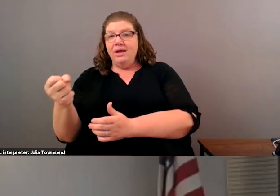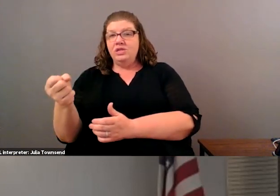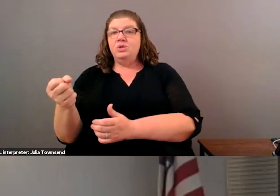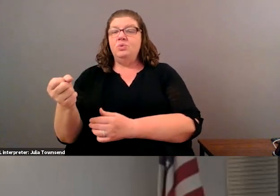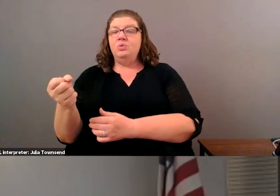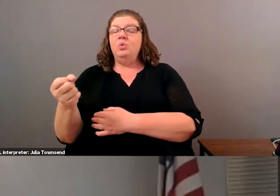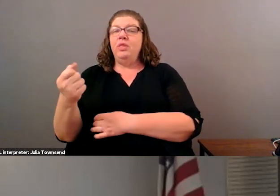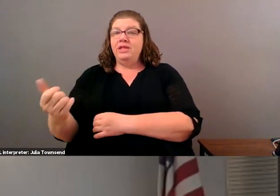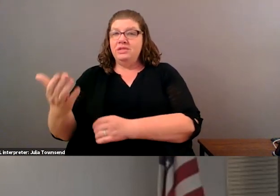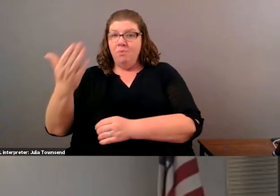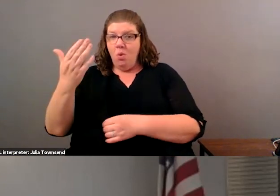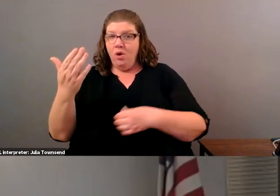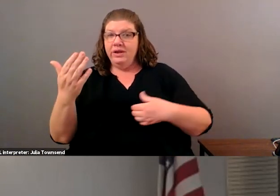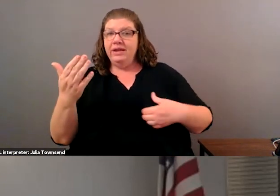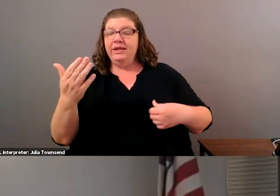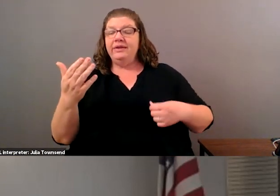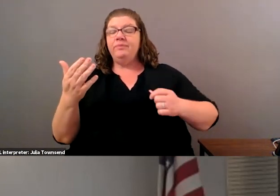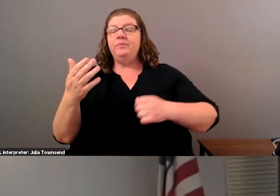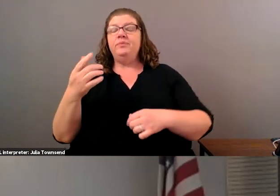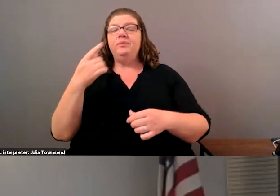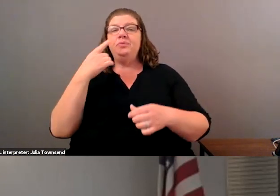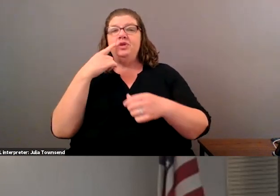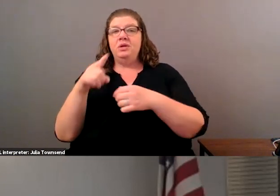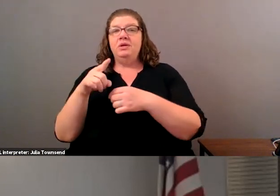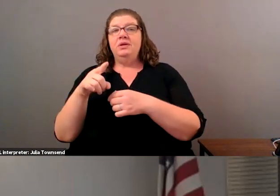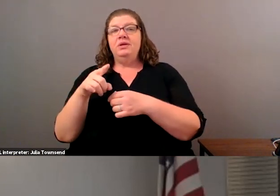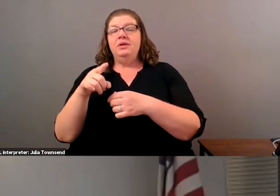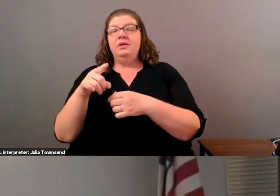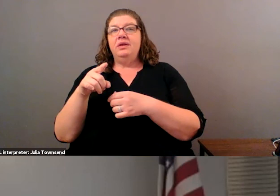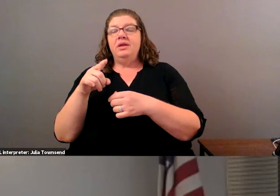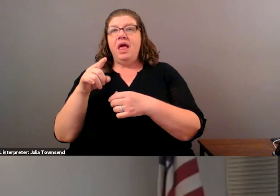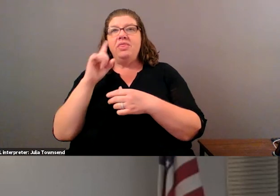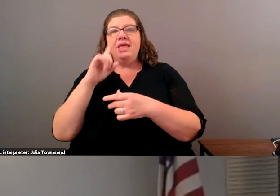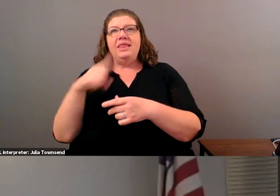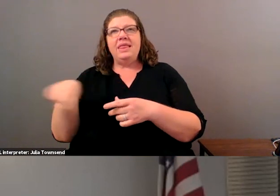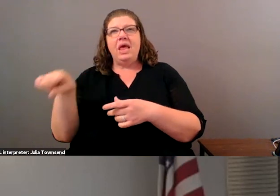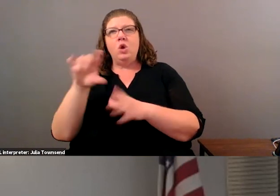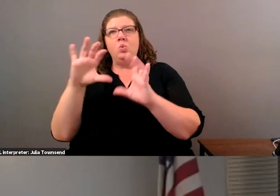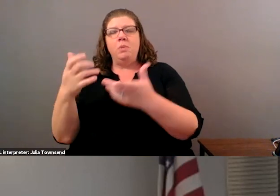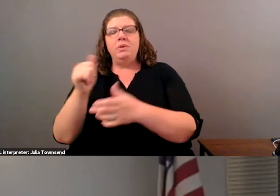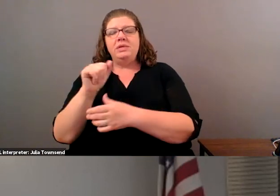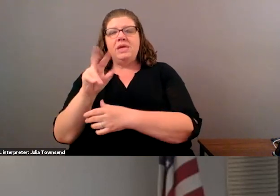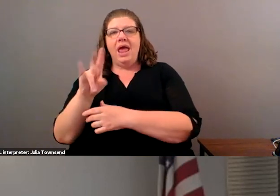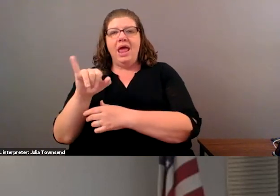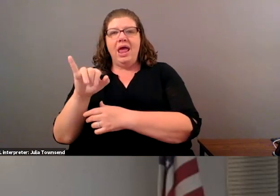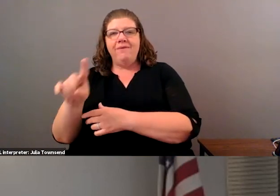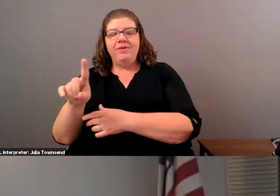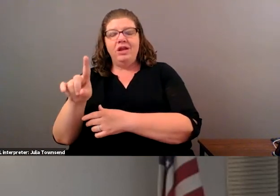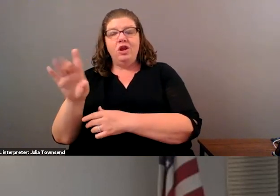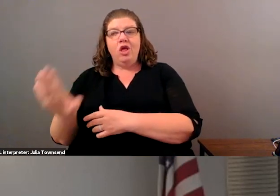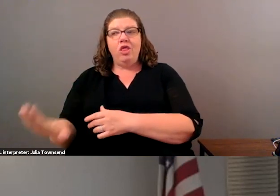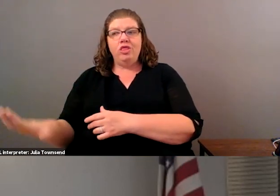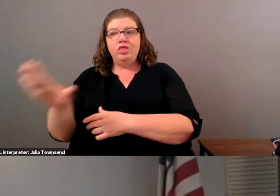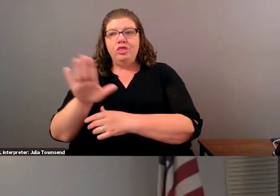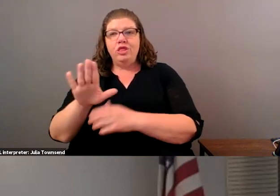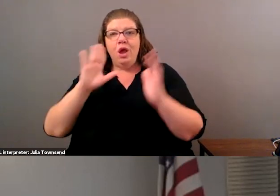this morning, in terms of, I believe it was AVID and their hopes and dreams,